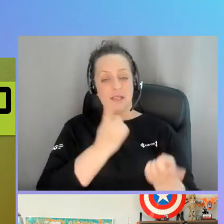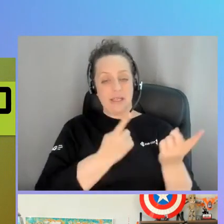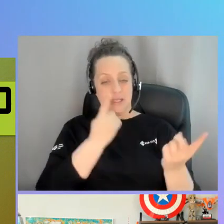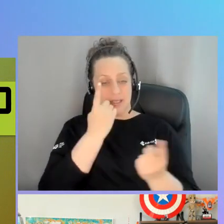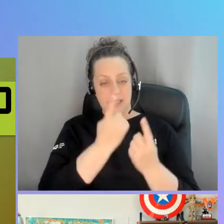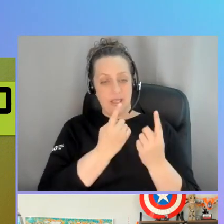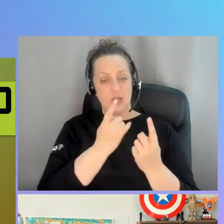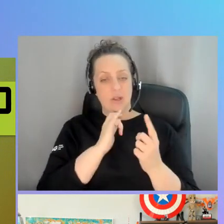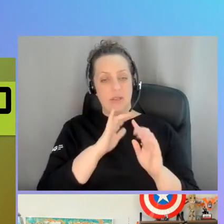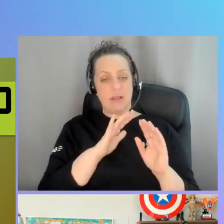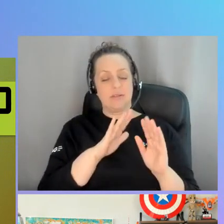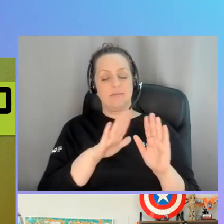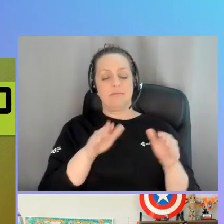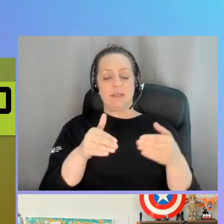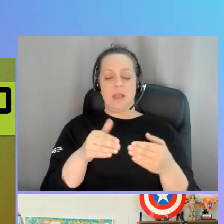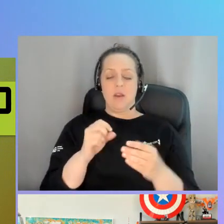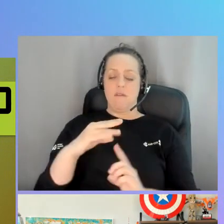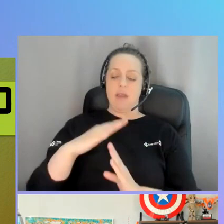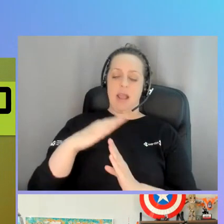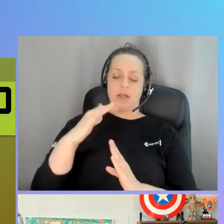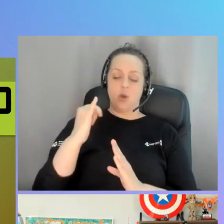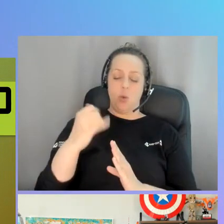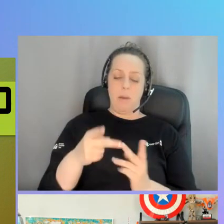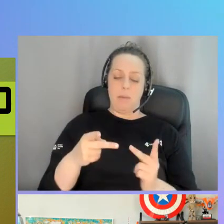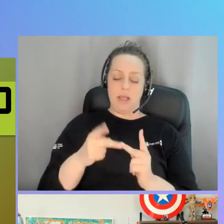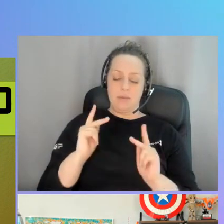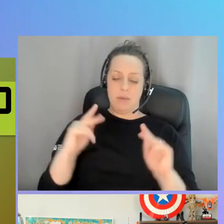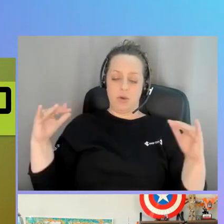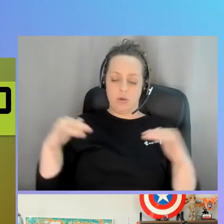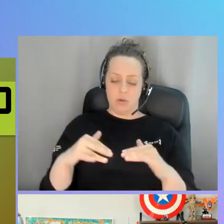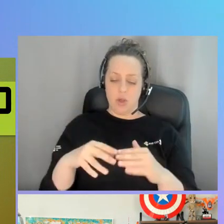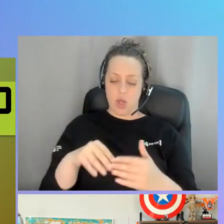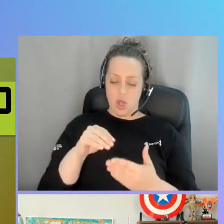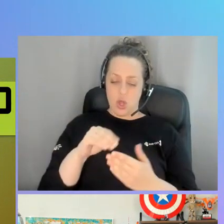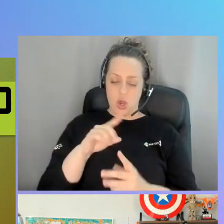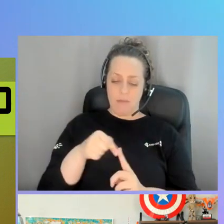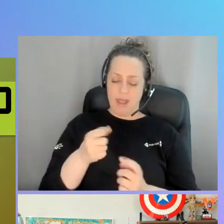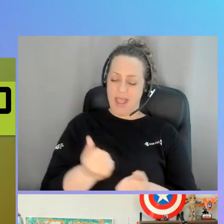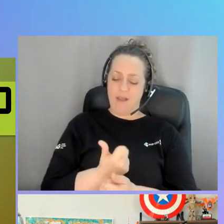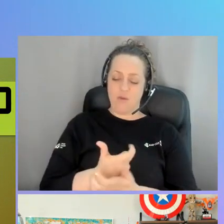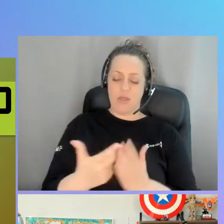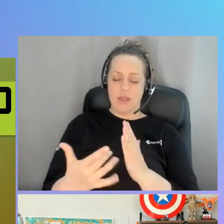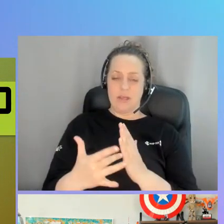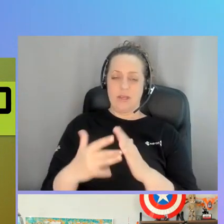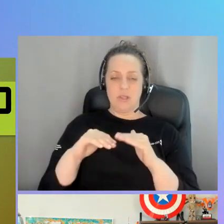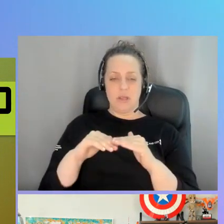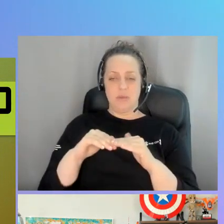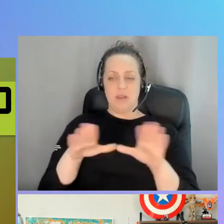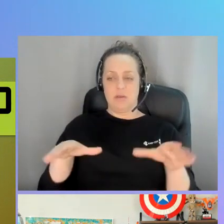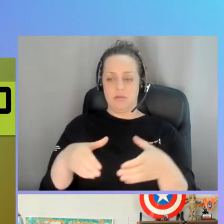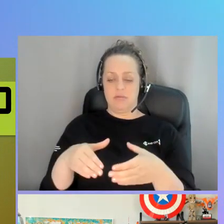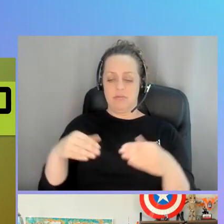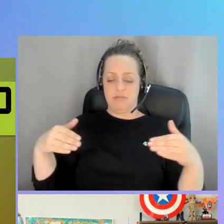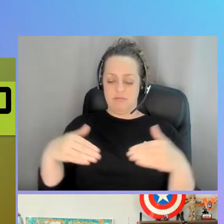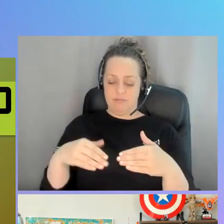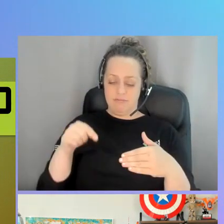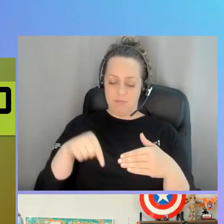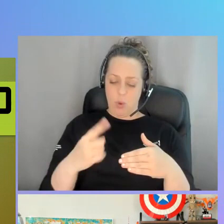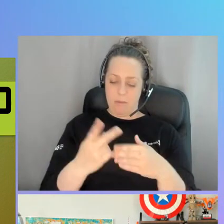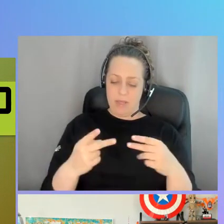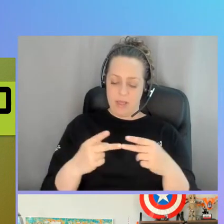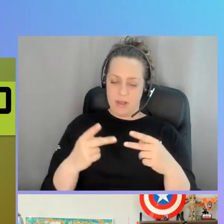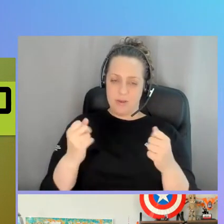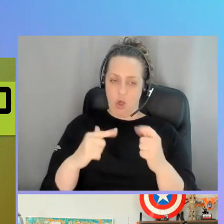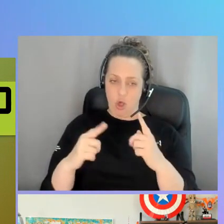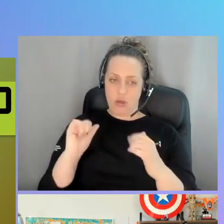kind of that center of excellence, that single place that people go to learn about all things digital accessibility. Pretty much everything I've talked about so far,